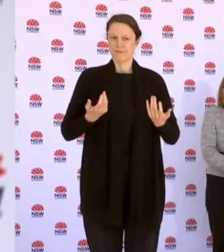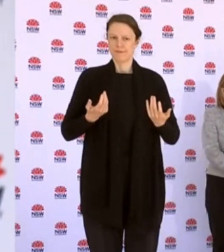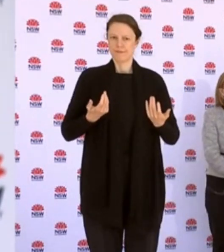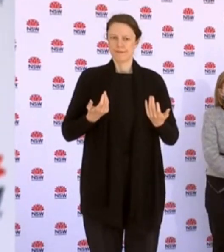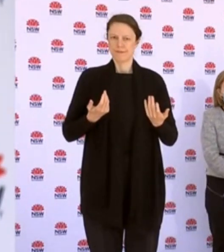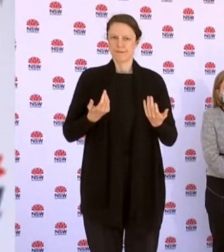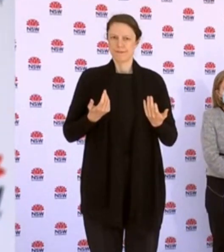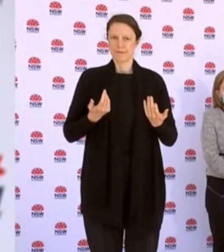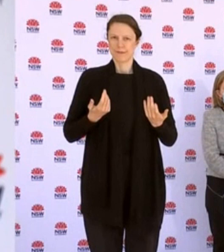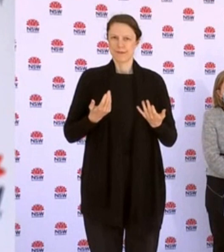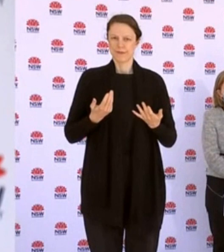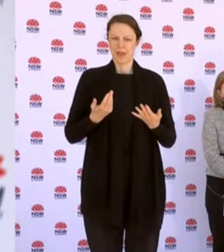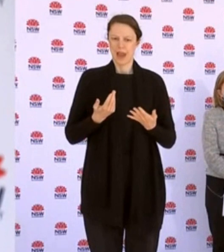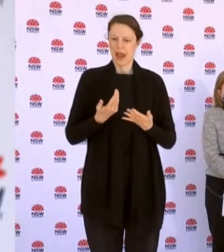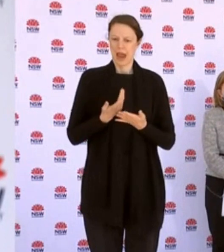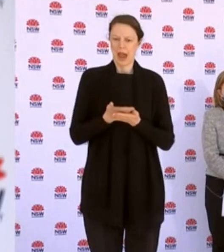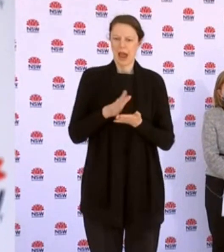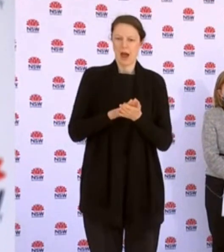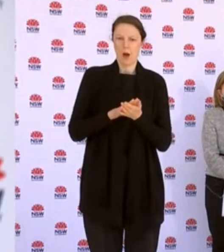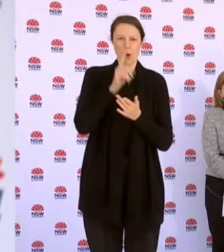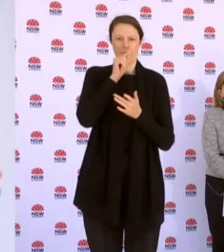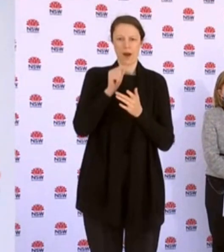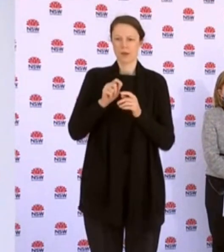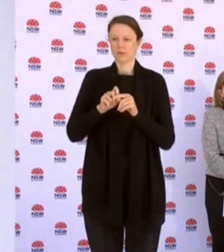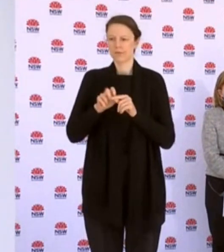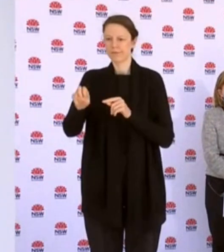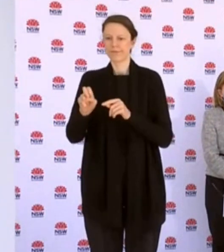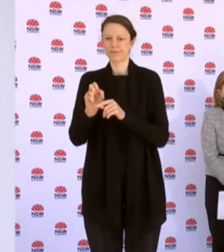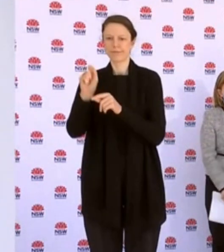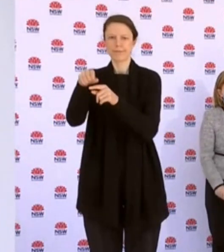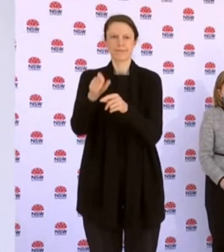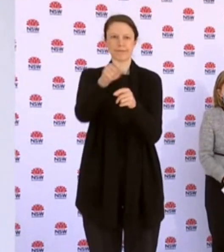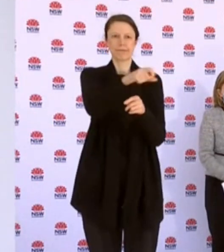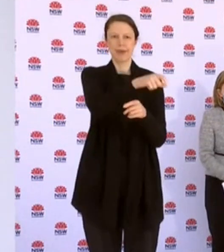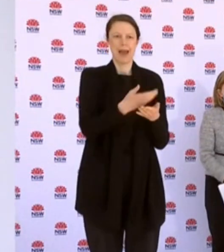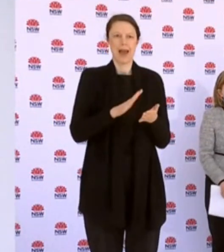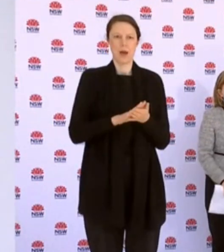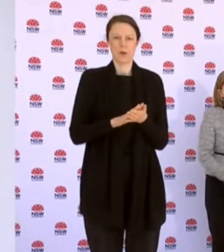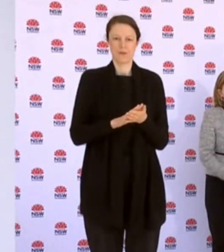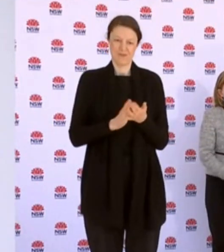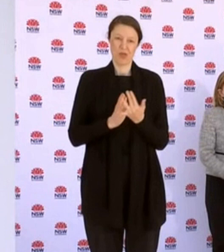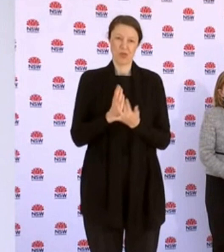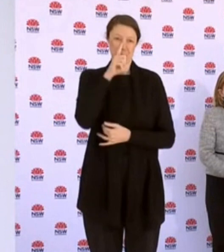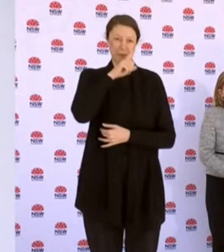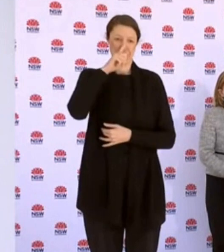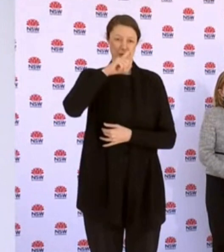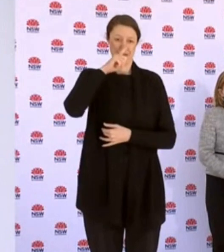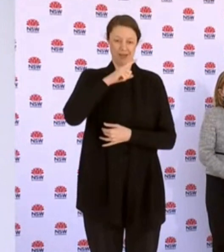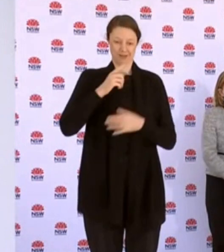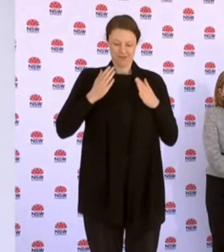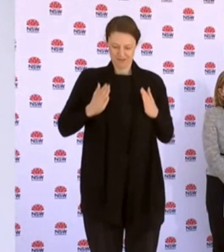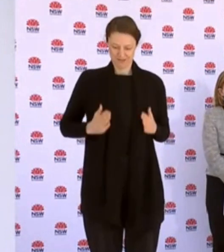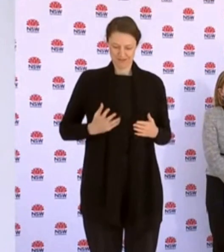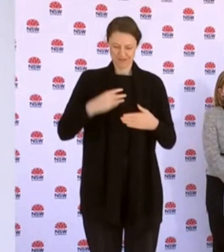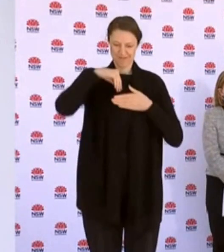it's only moving around if people are moving around. That's why we have asked for people to stay at home. In fact,